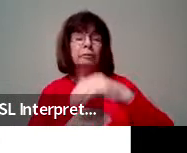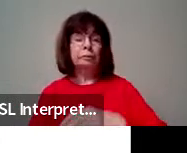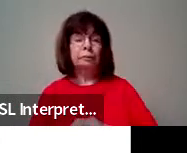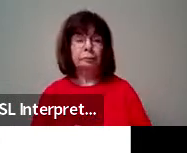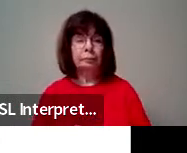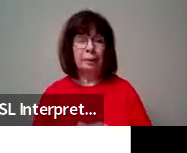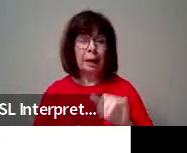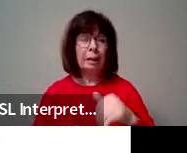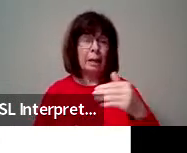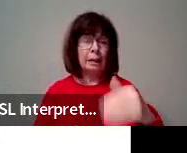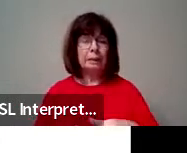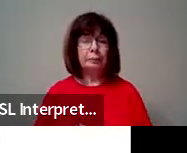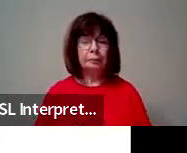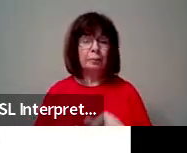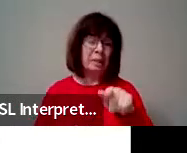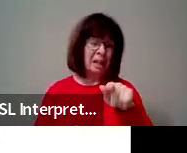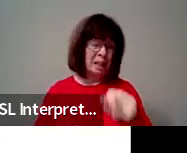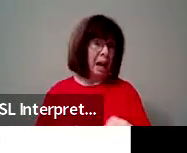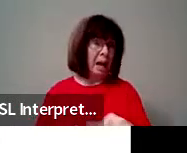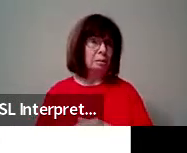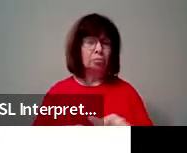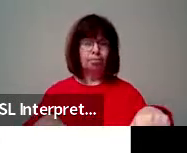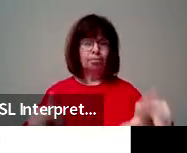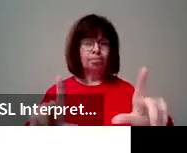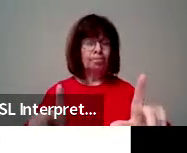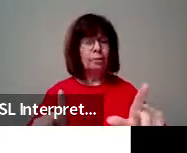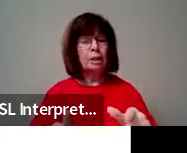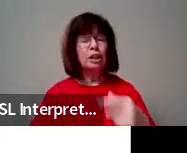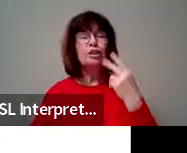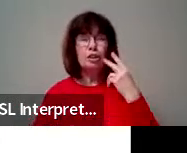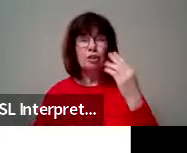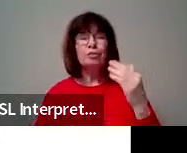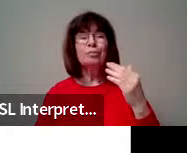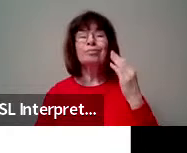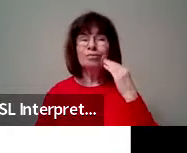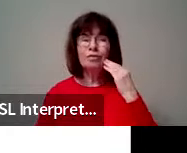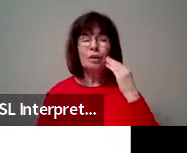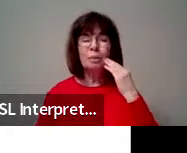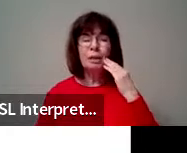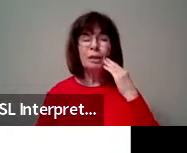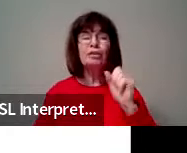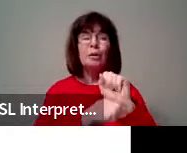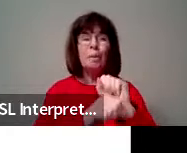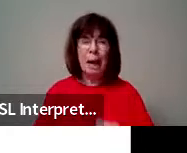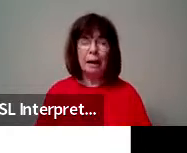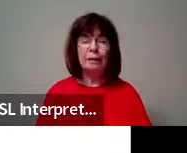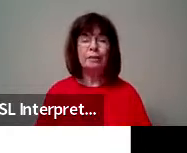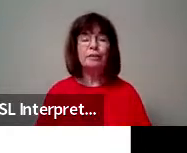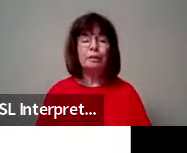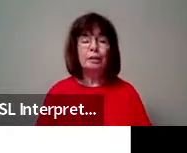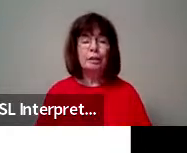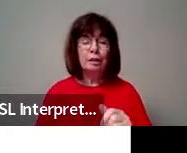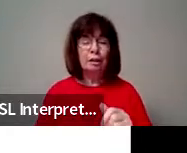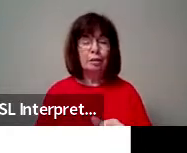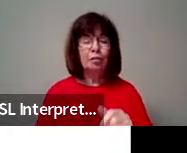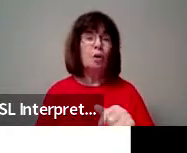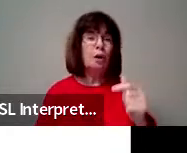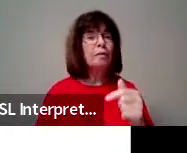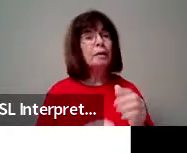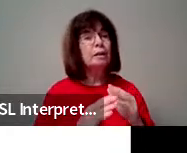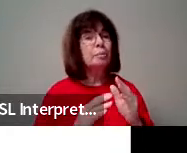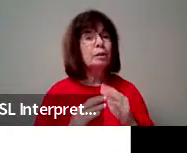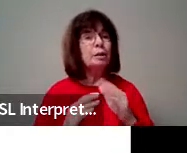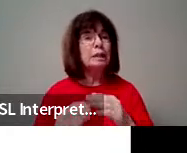This slide is here to note that we see some of the familiar patterns in terms of lower uptake among some of our communities of color where we have